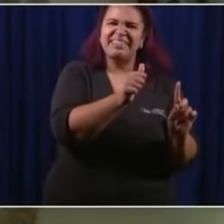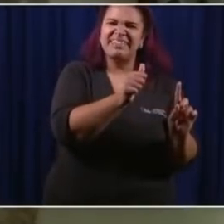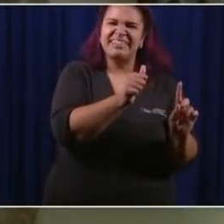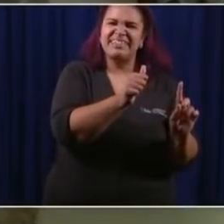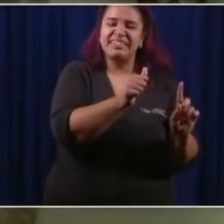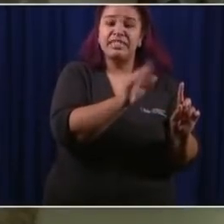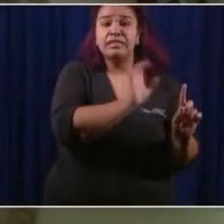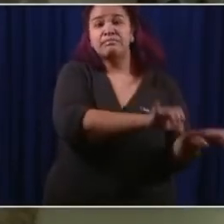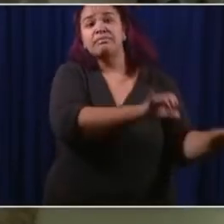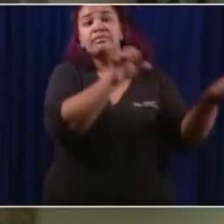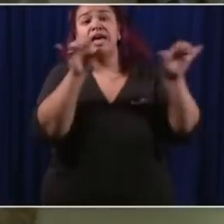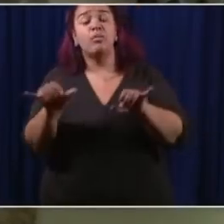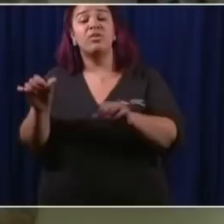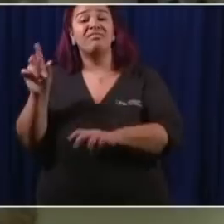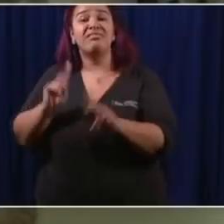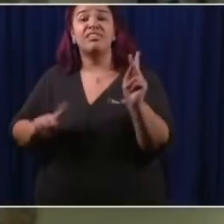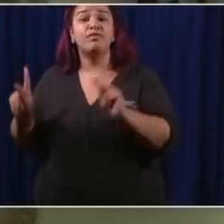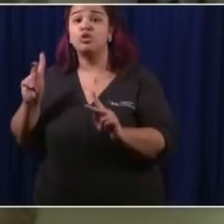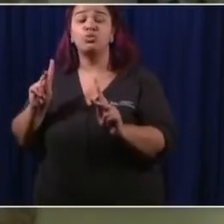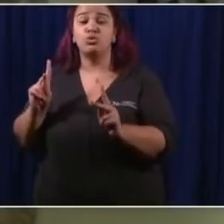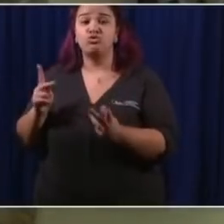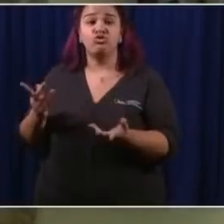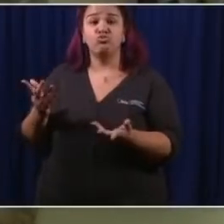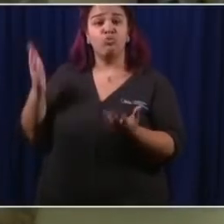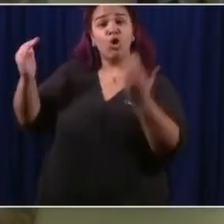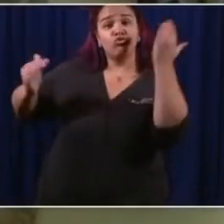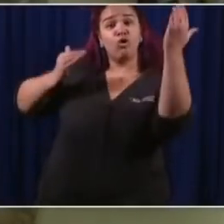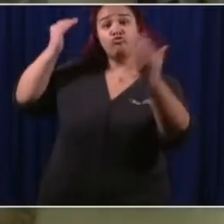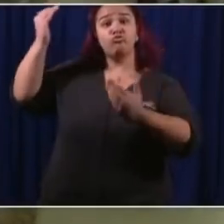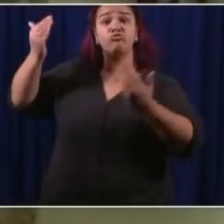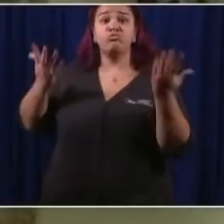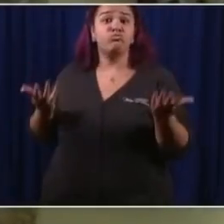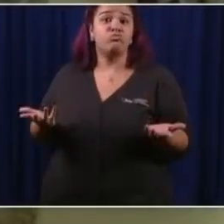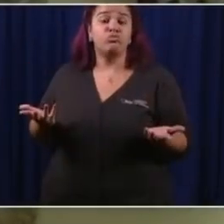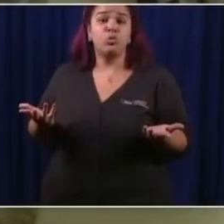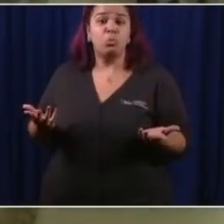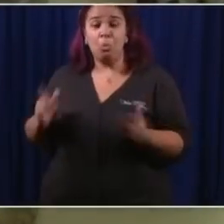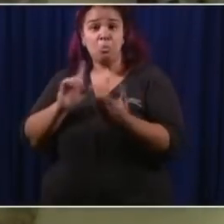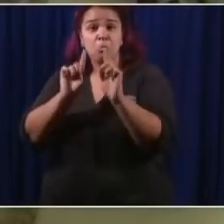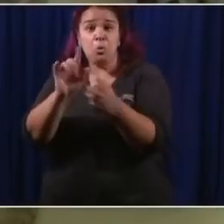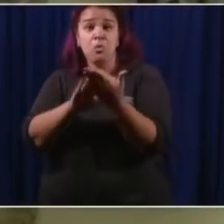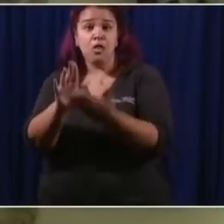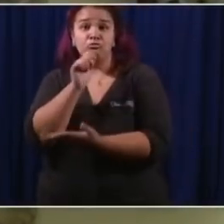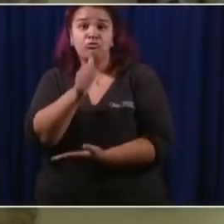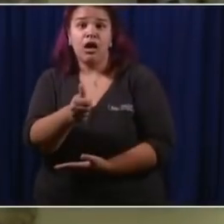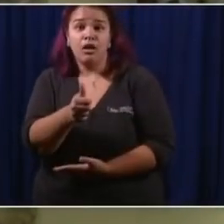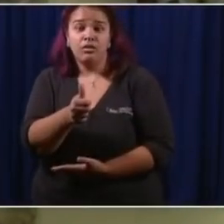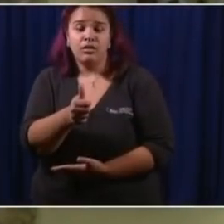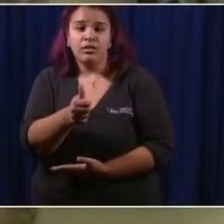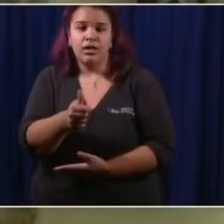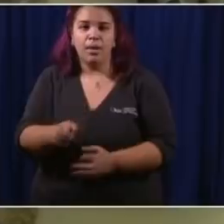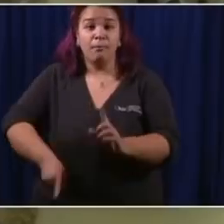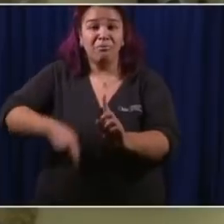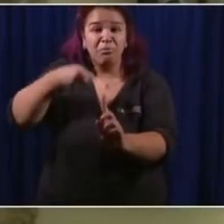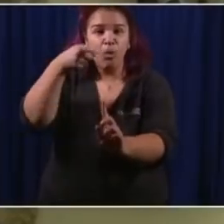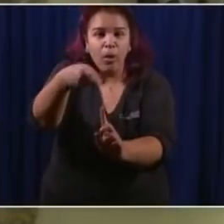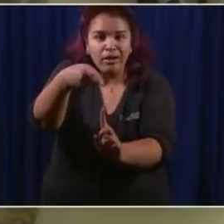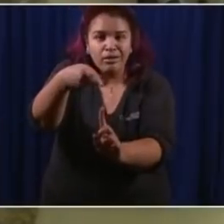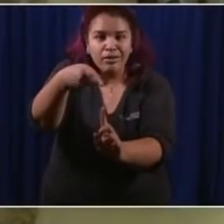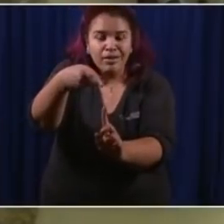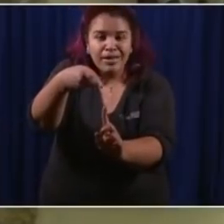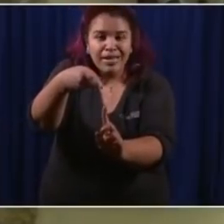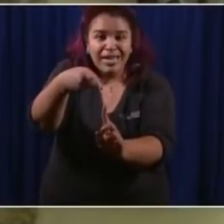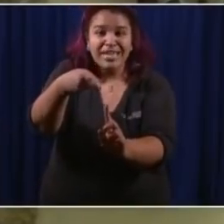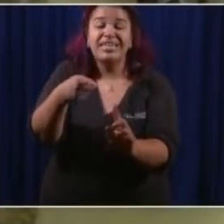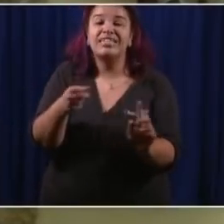going to college, usually older. And that is that the spread is occurring because people